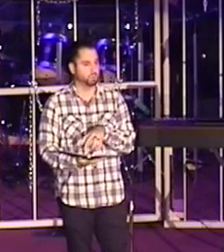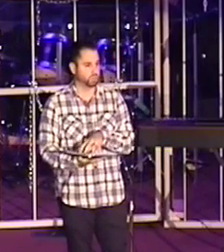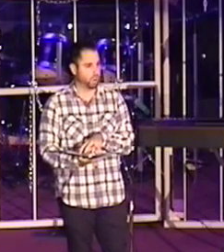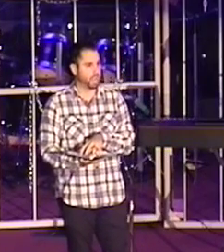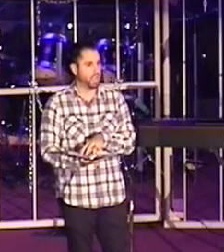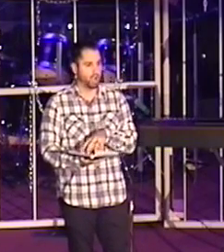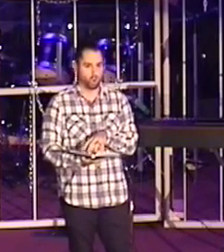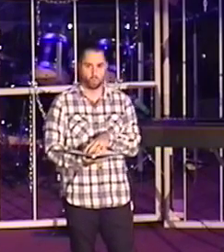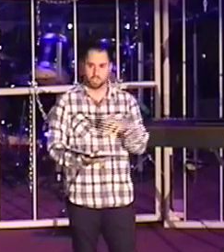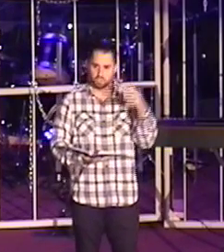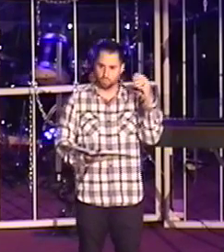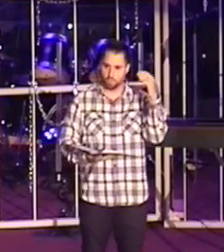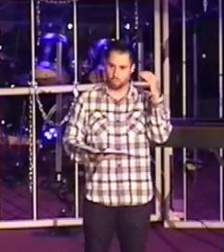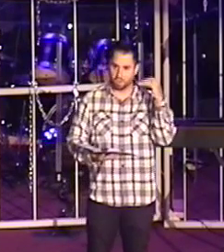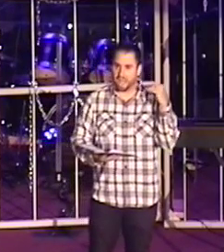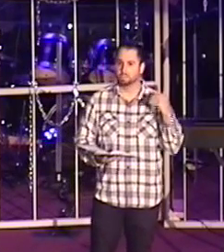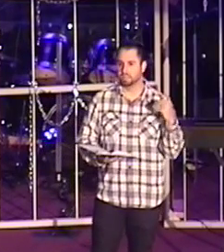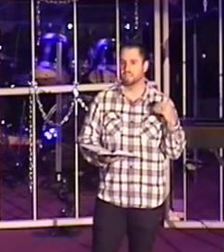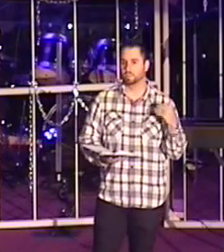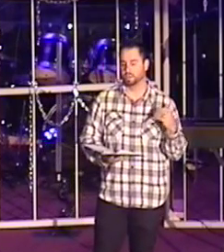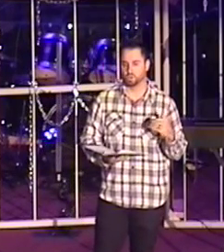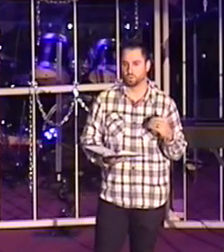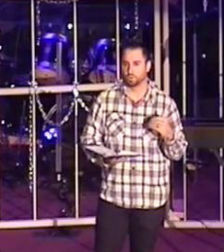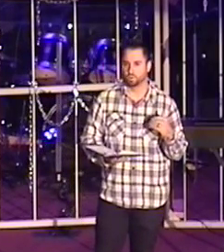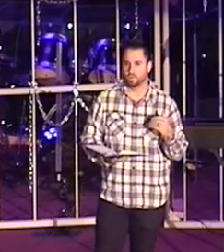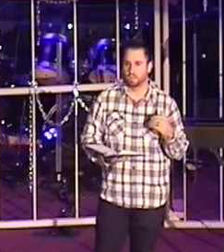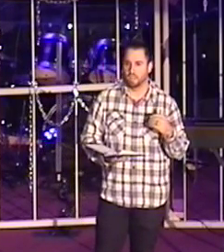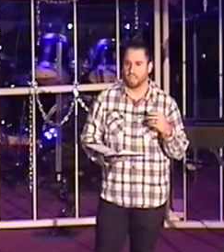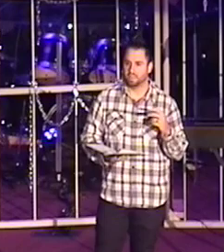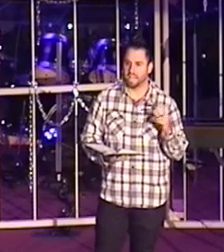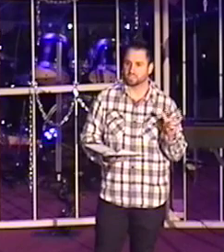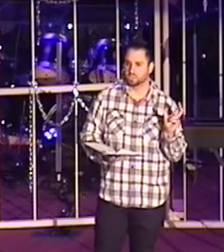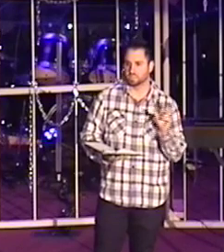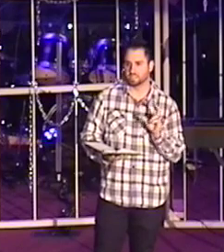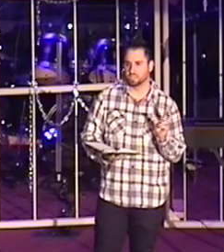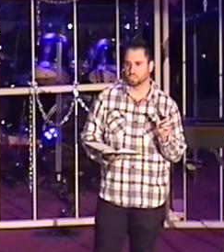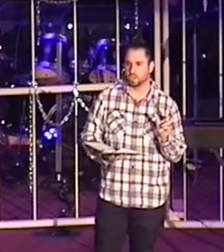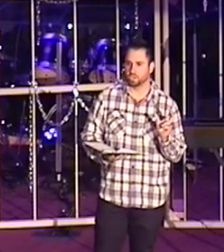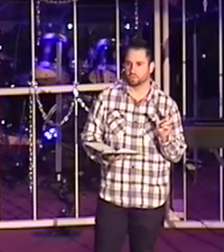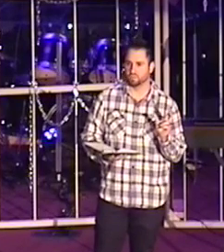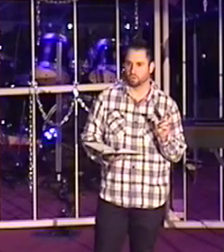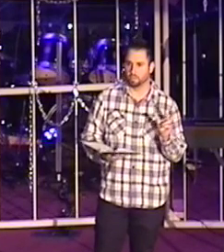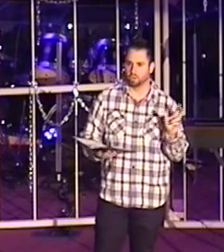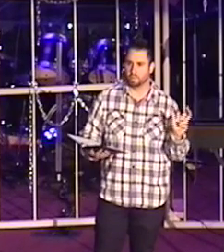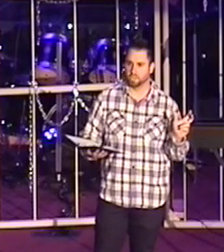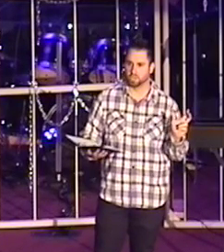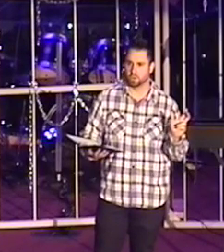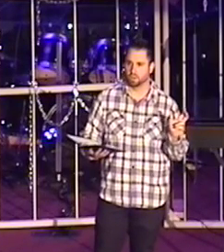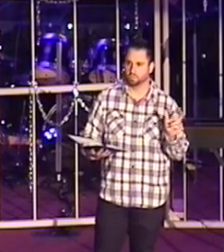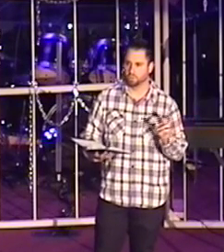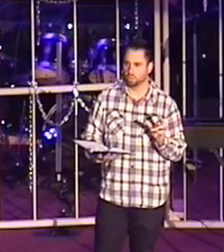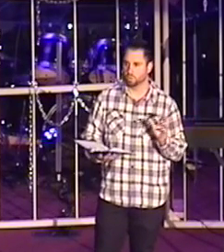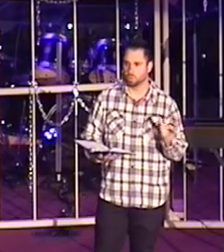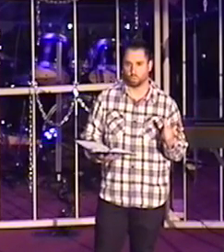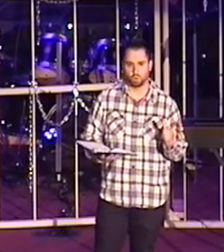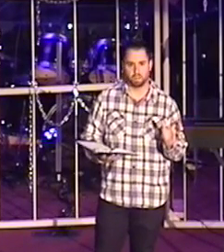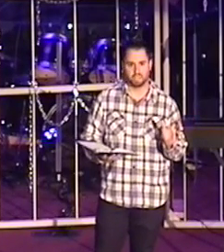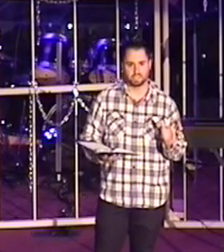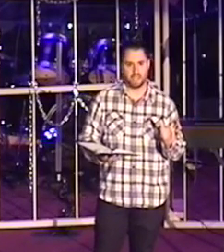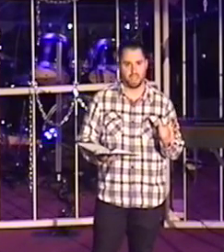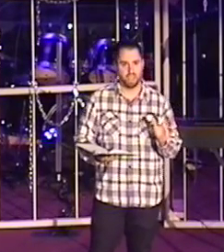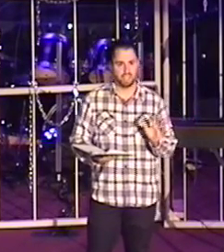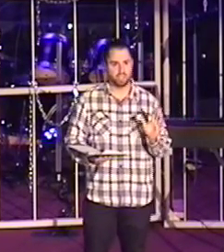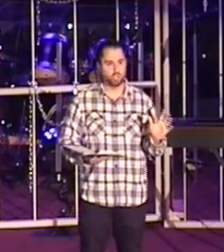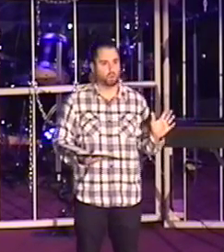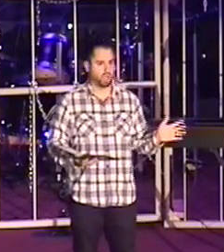I did what was right according to what I believe to be true. And that serves as an illustration for a bigger picture for you in your workplace,